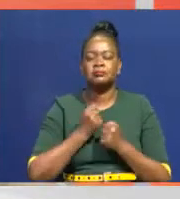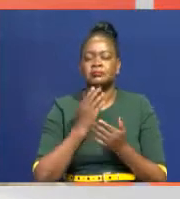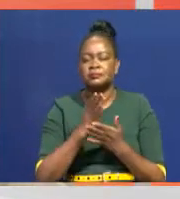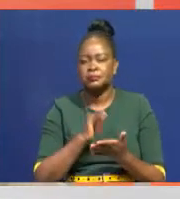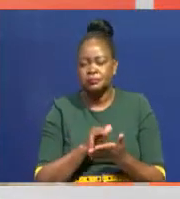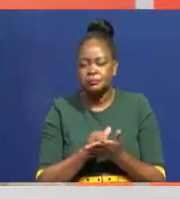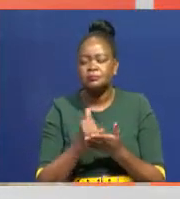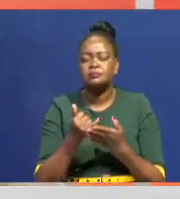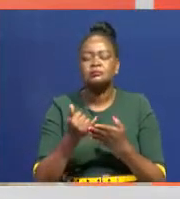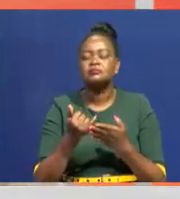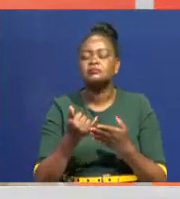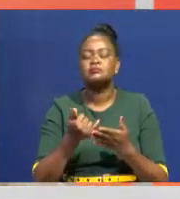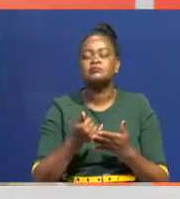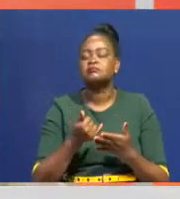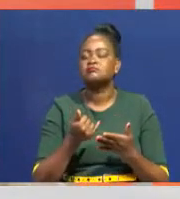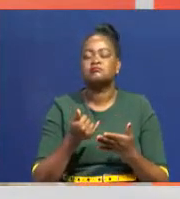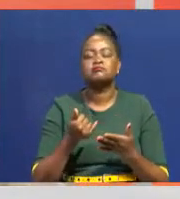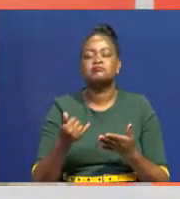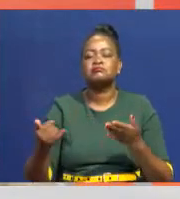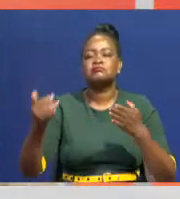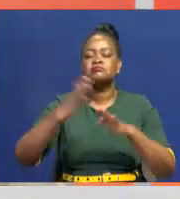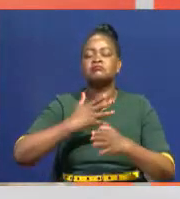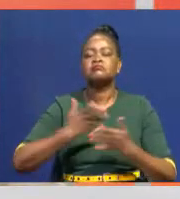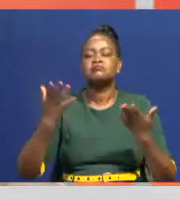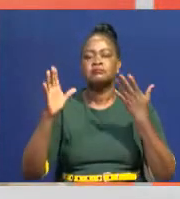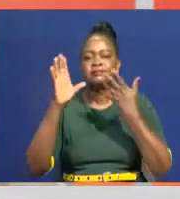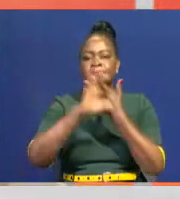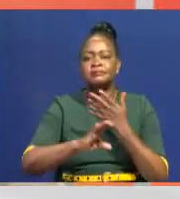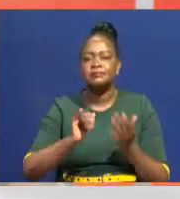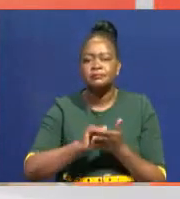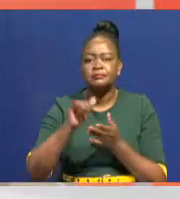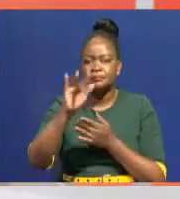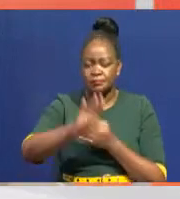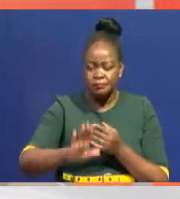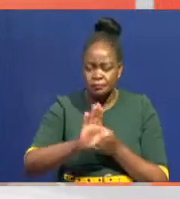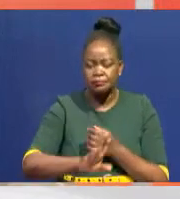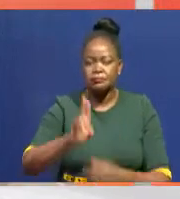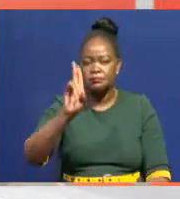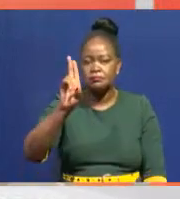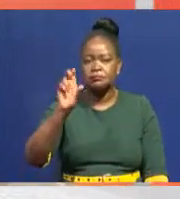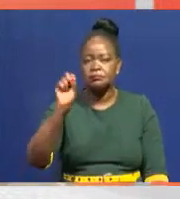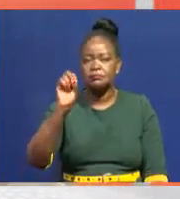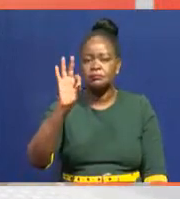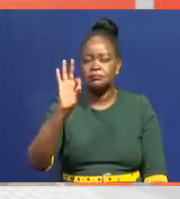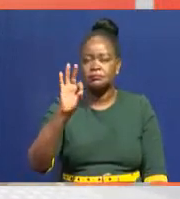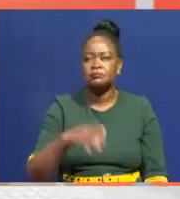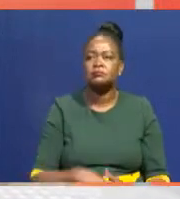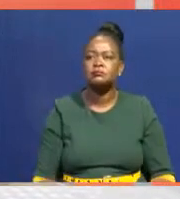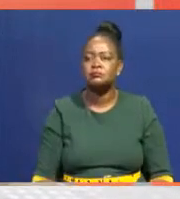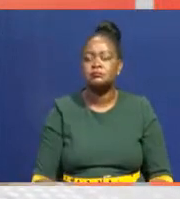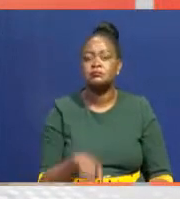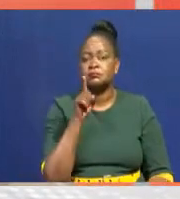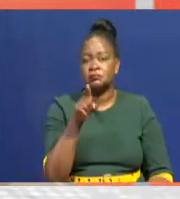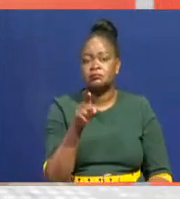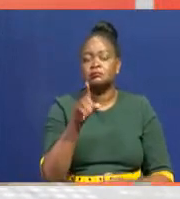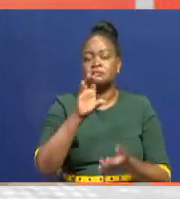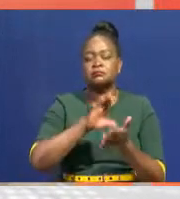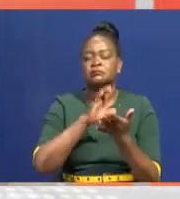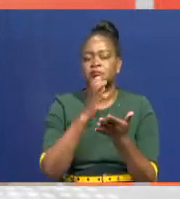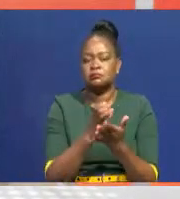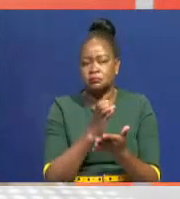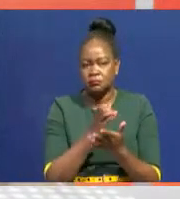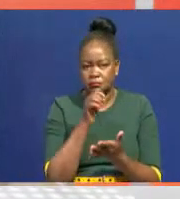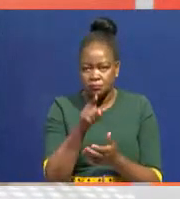coverage throughout the country. Mm-hmm. And that is the space for the Universal Service Fund. And the fund is basically